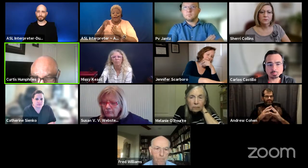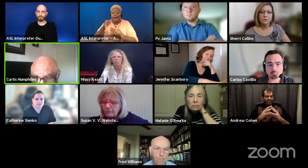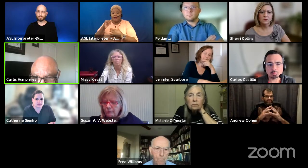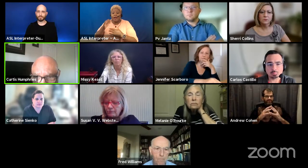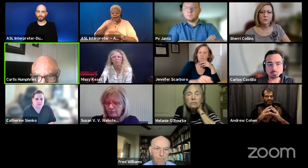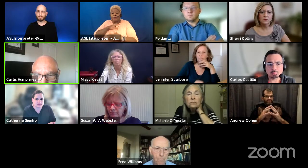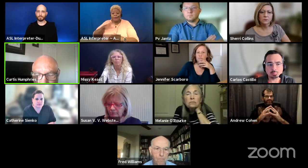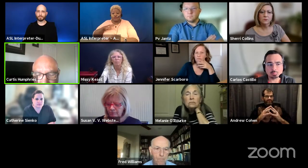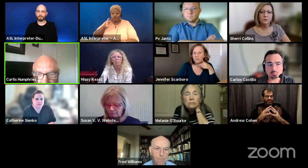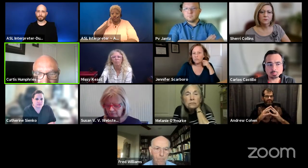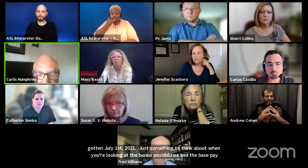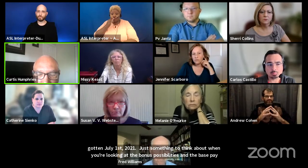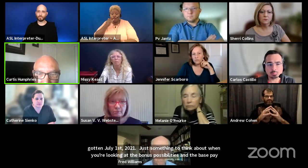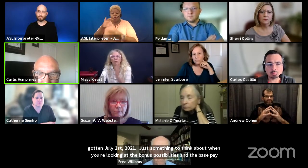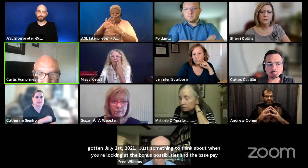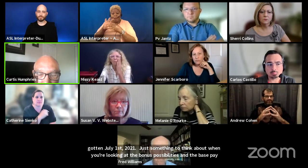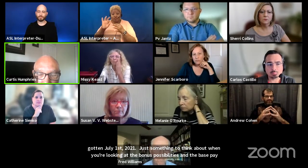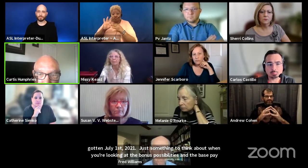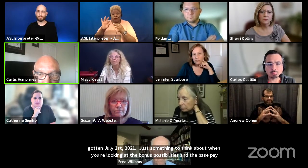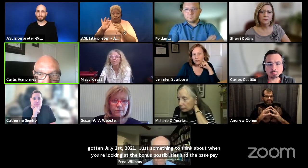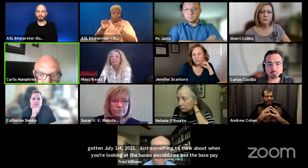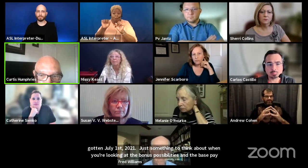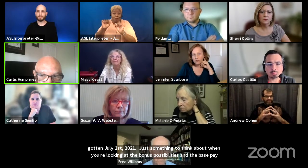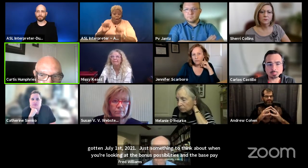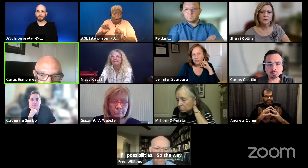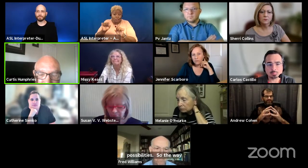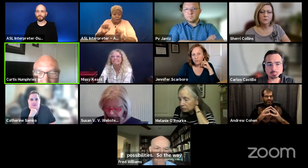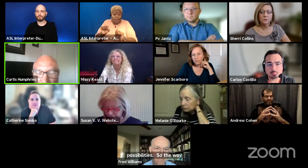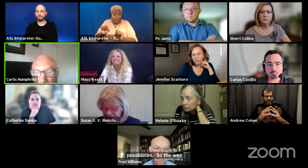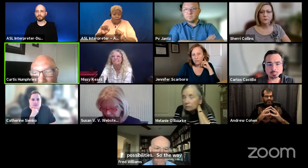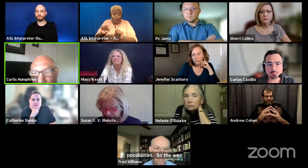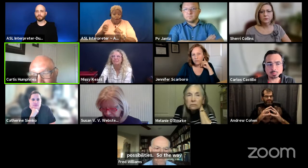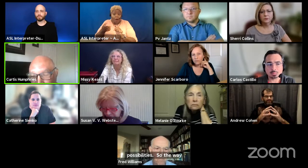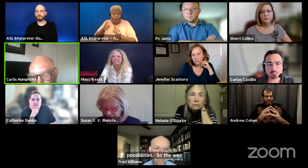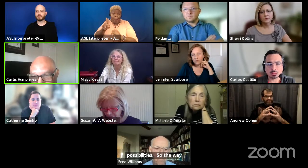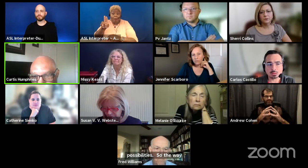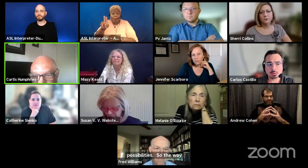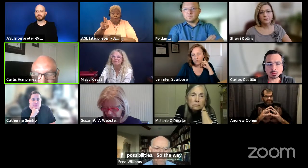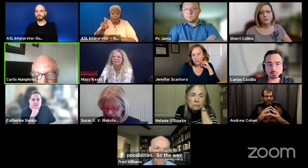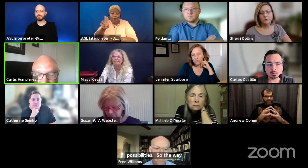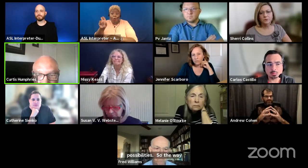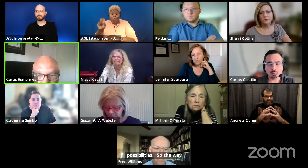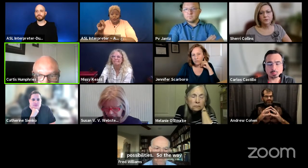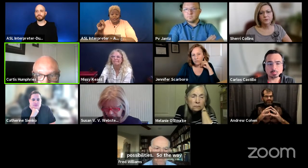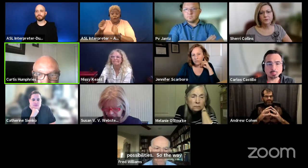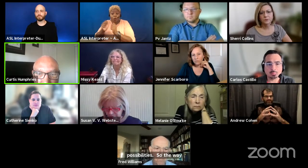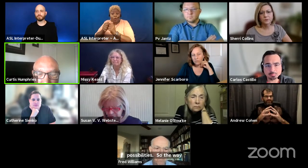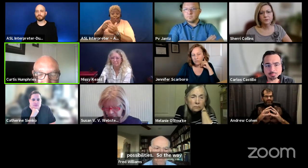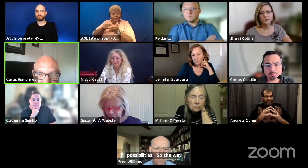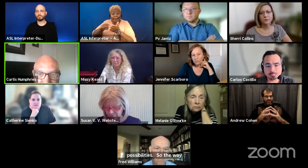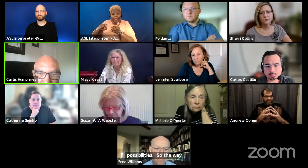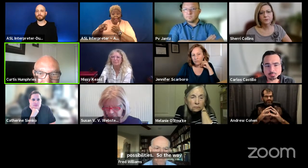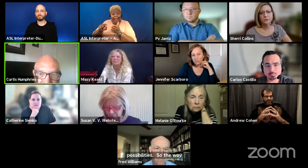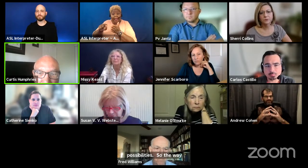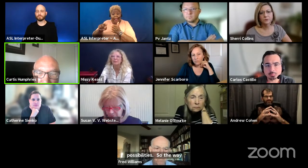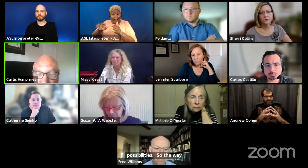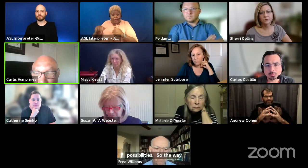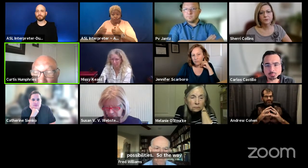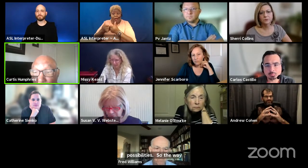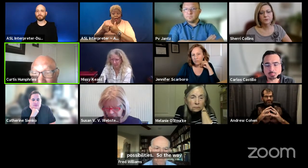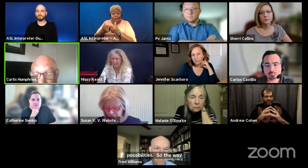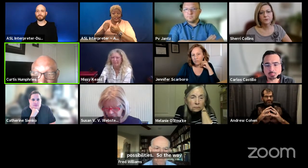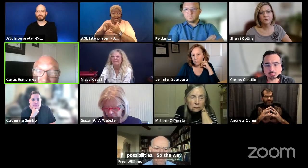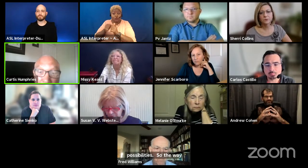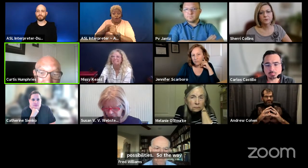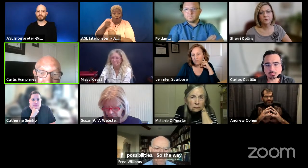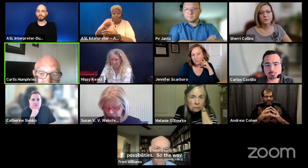mentioned about the possibilities of a bonus and a pay being a challenge, the way around that is